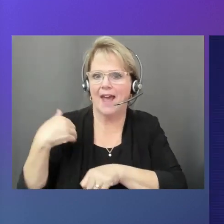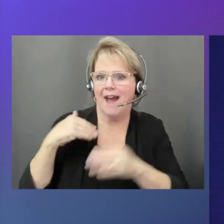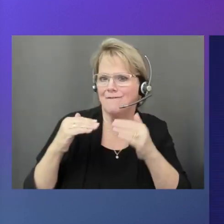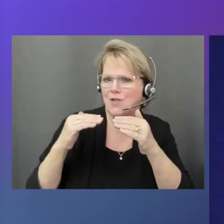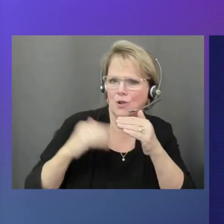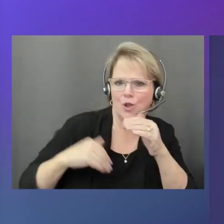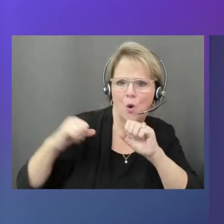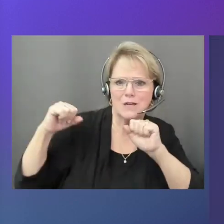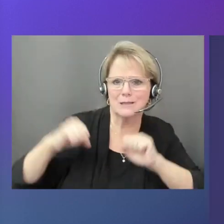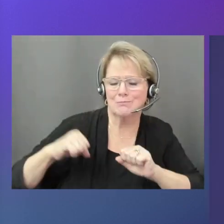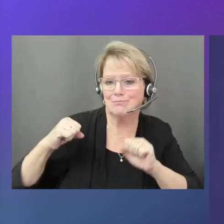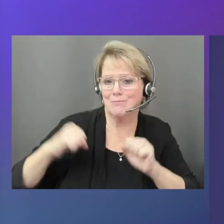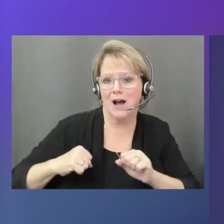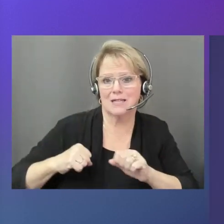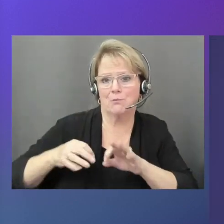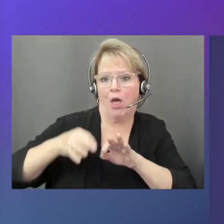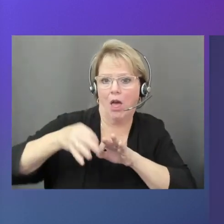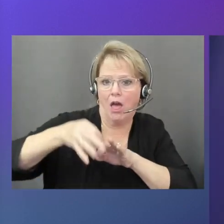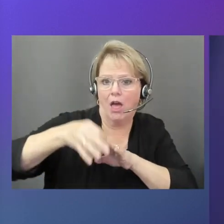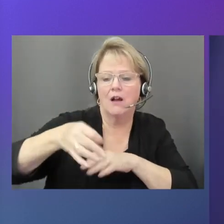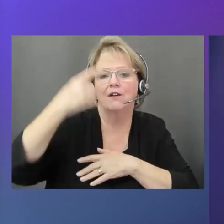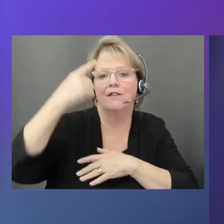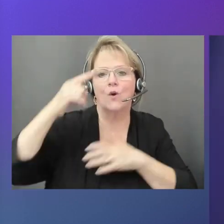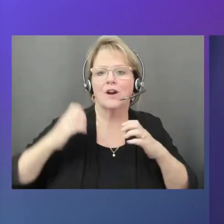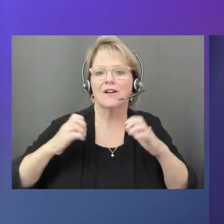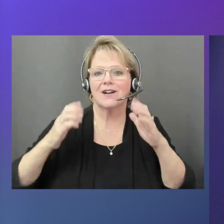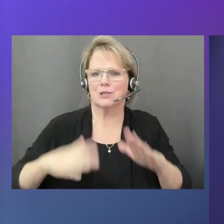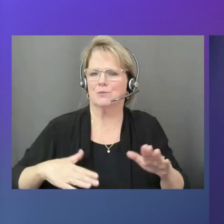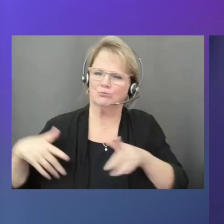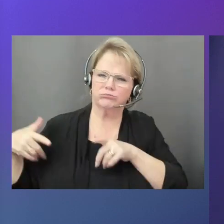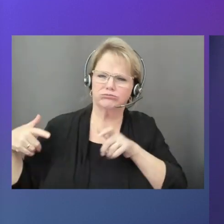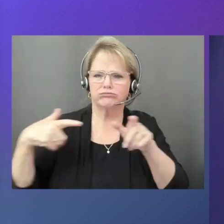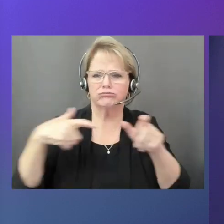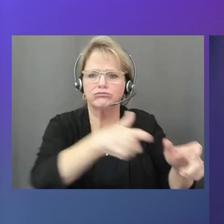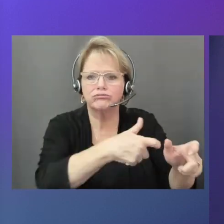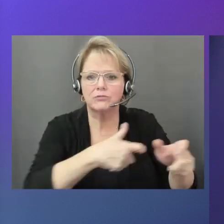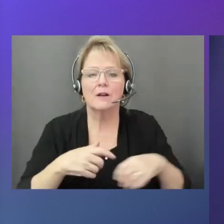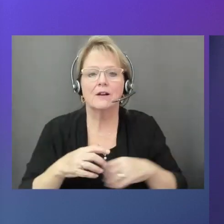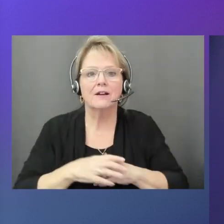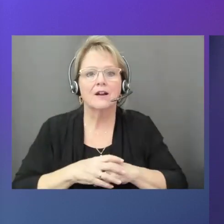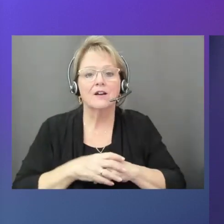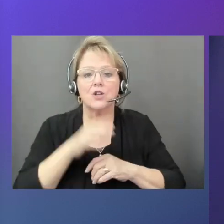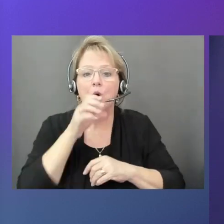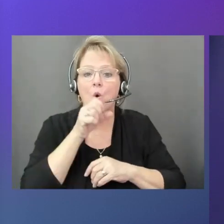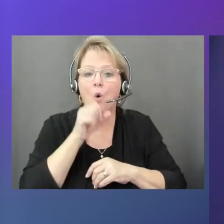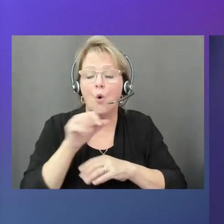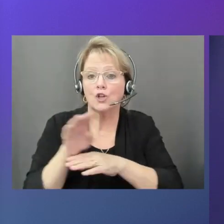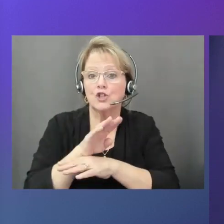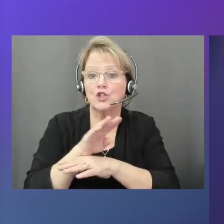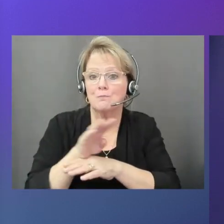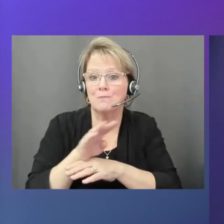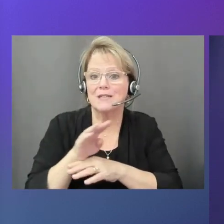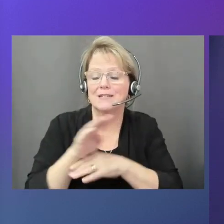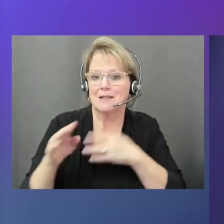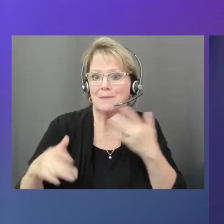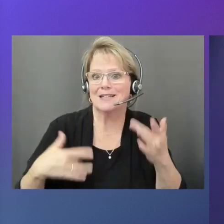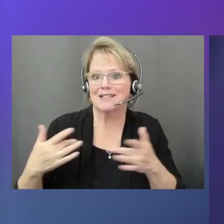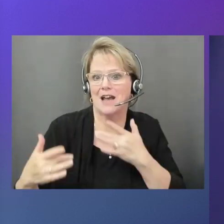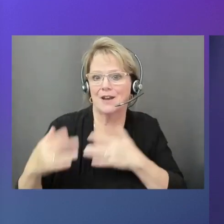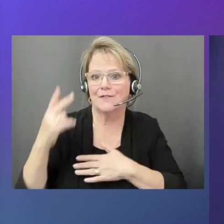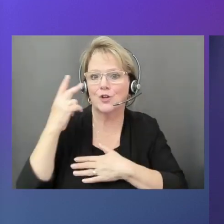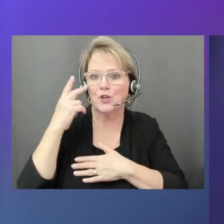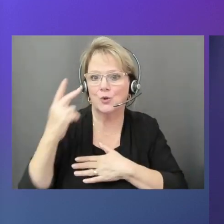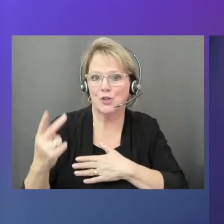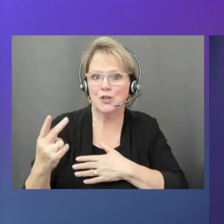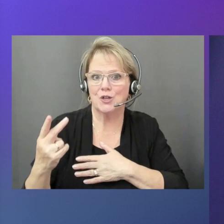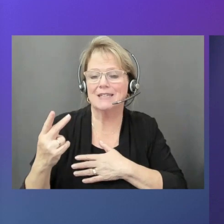customers. So we actually have a video from Orange Business as well, and I'm excited for you to actually see some of the innovations that they've developed. But two examples